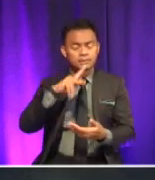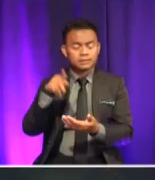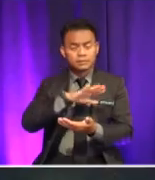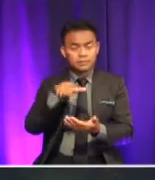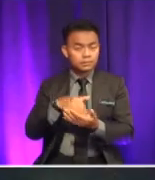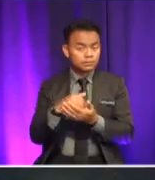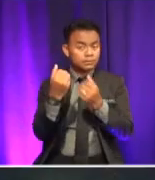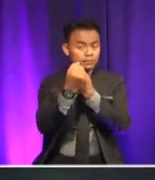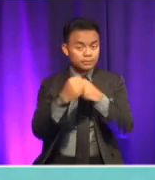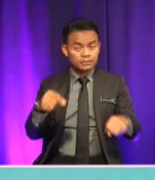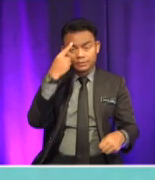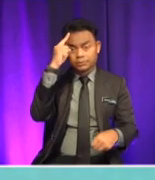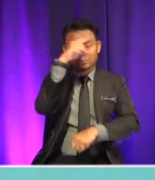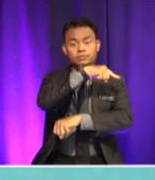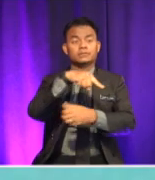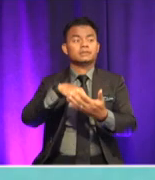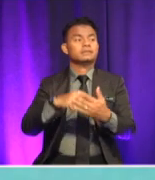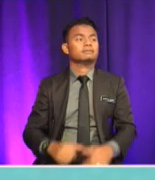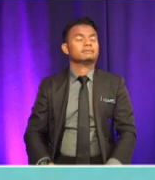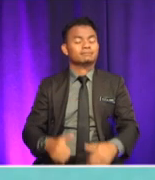a double thumbs up.